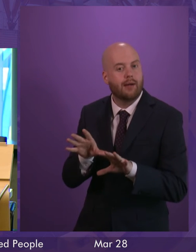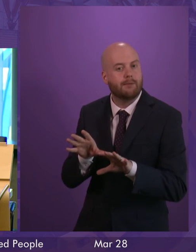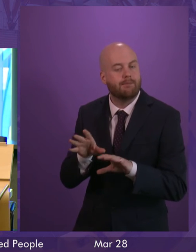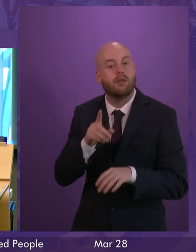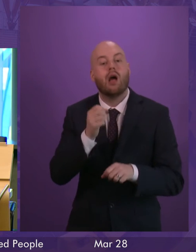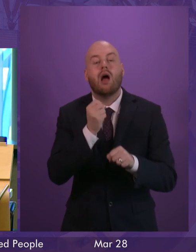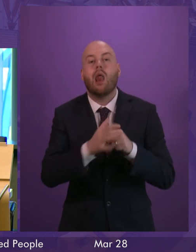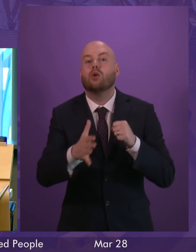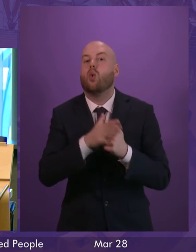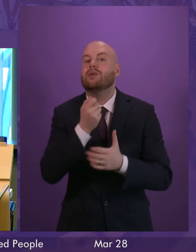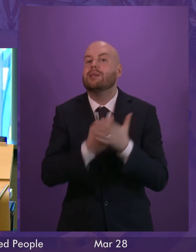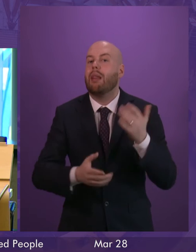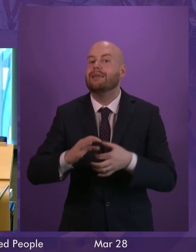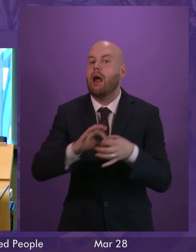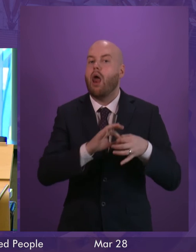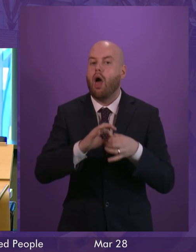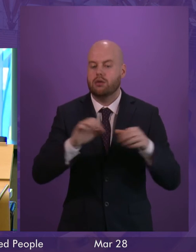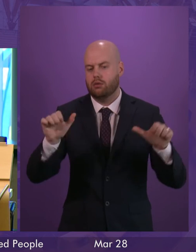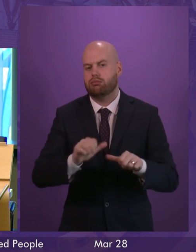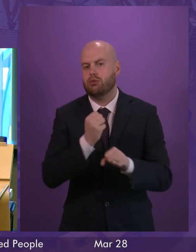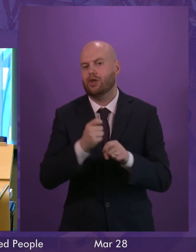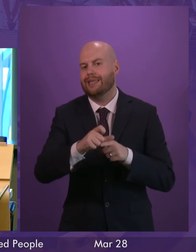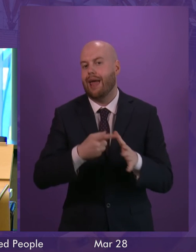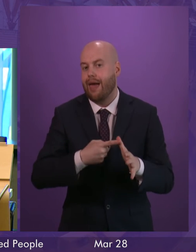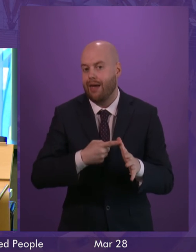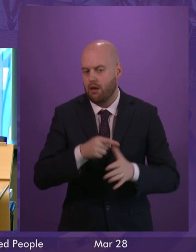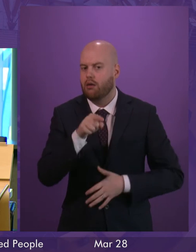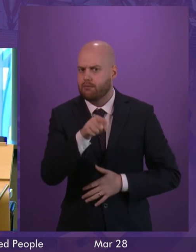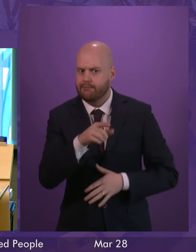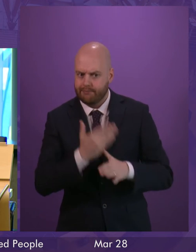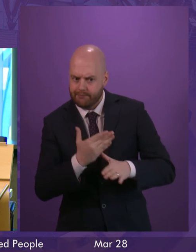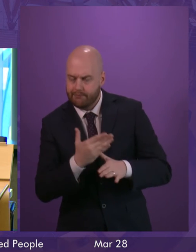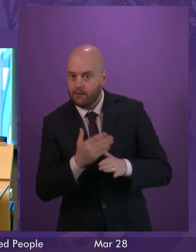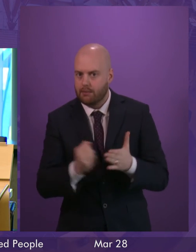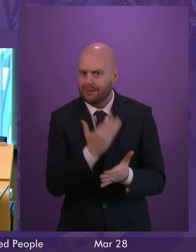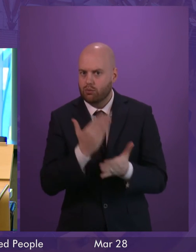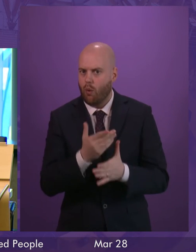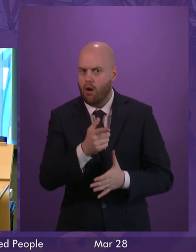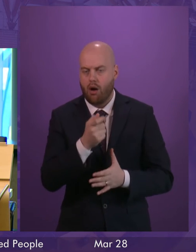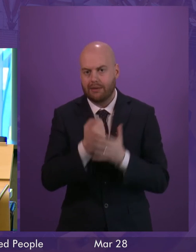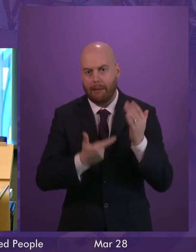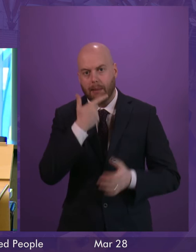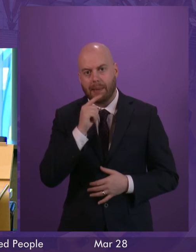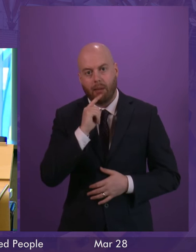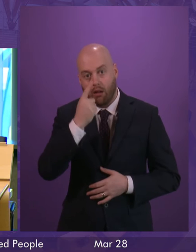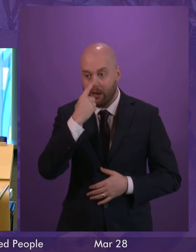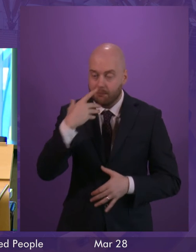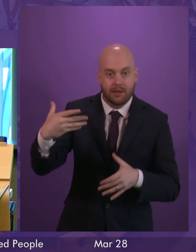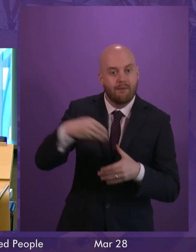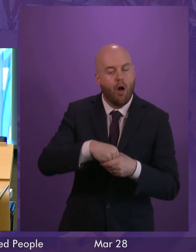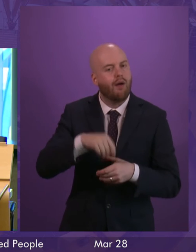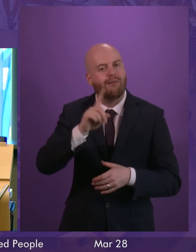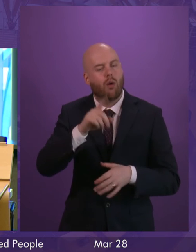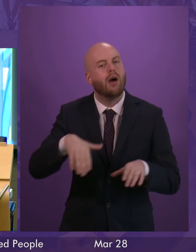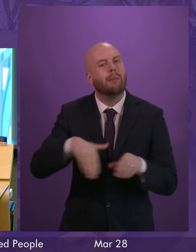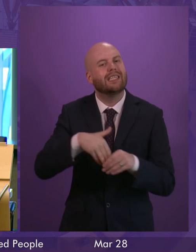are also working to ensure that disabled people are able to engage in the participatory budget processes of local